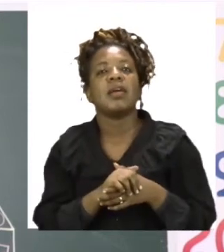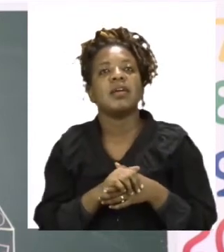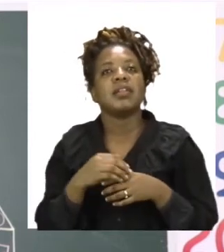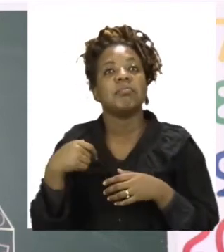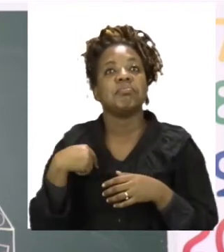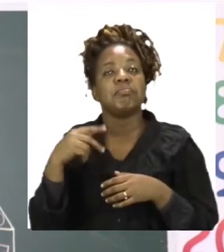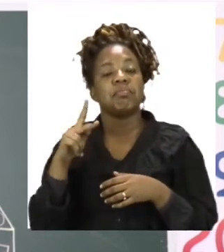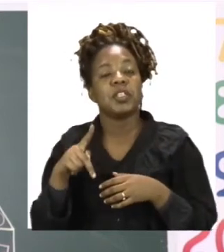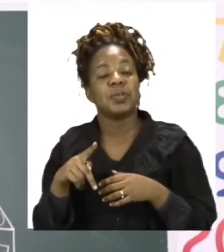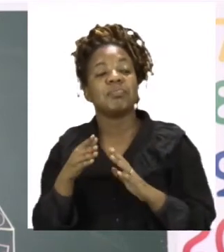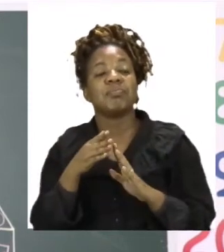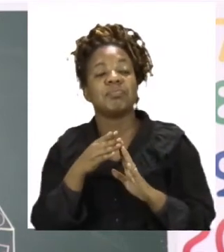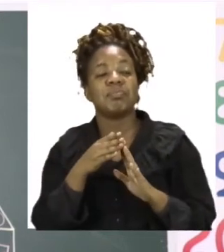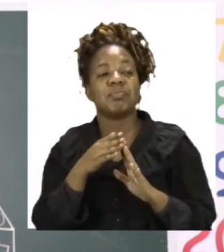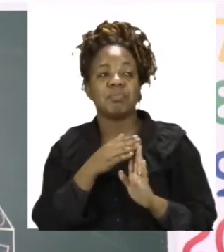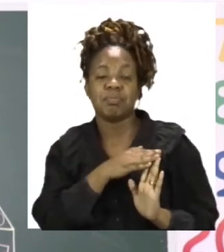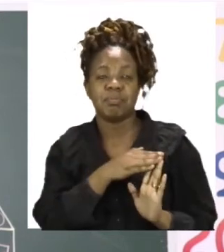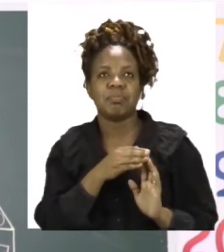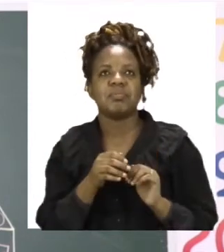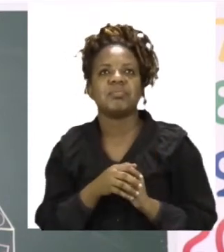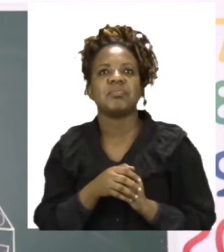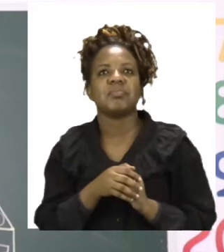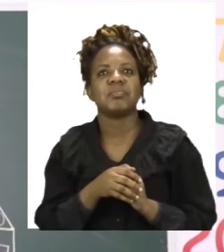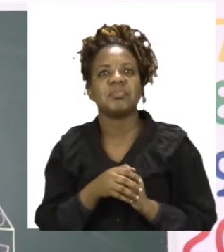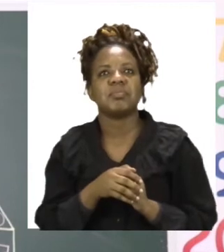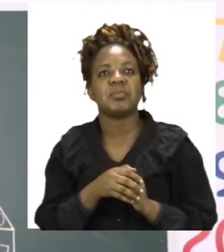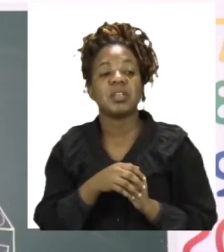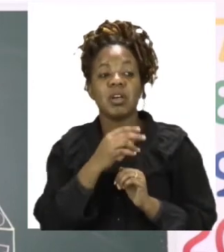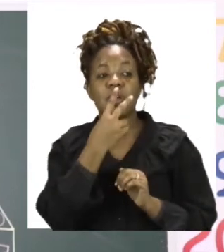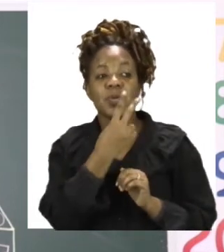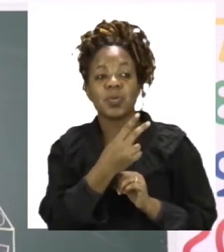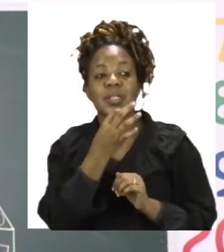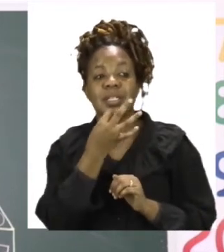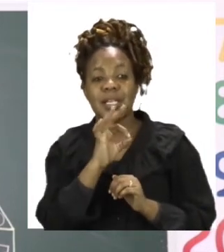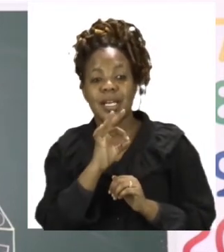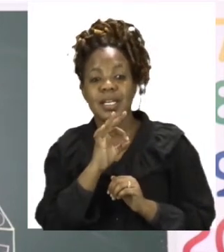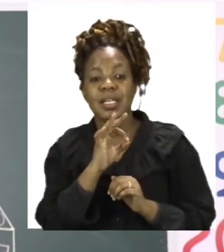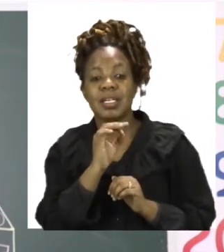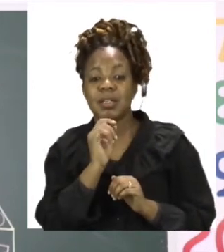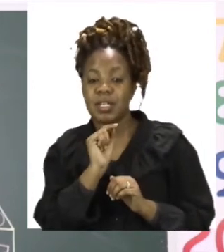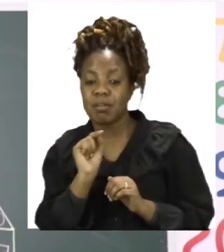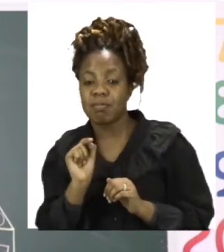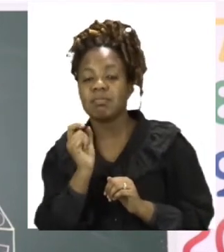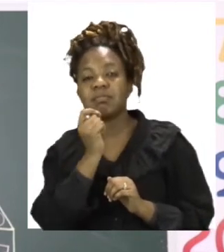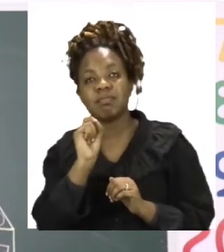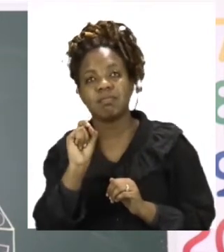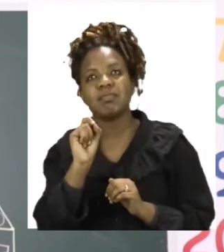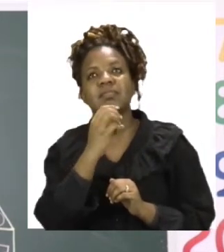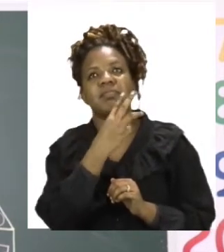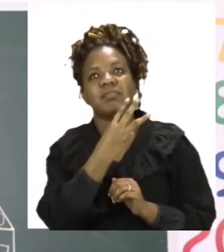safe. Now I want you to write where it says 29, you are going to write 30